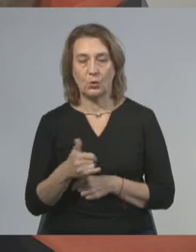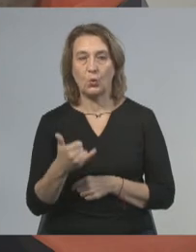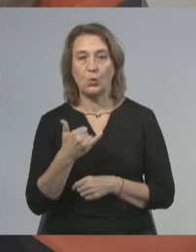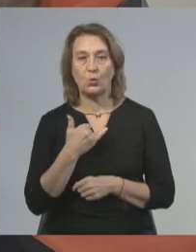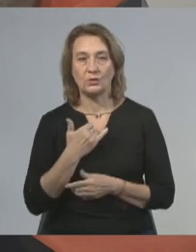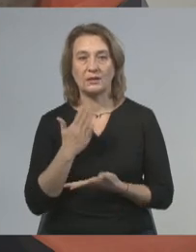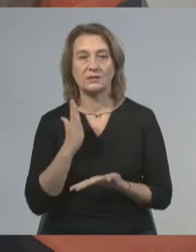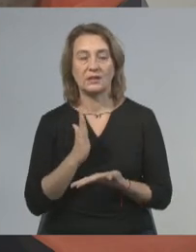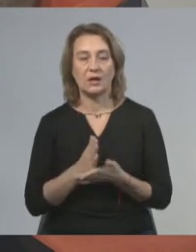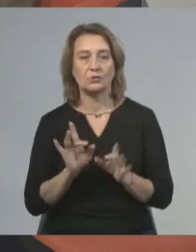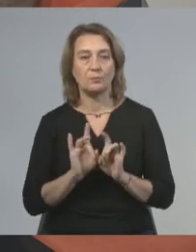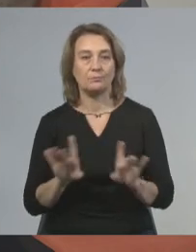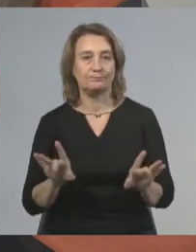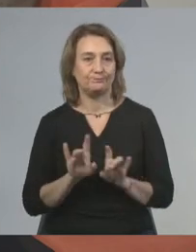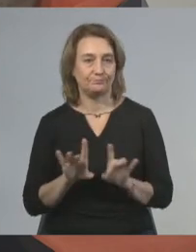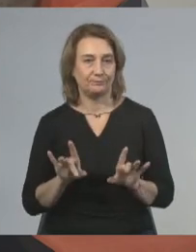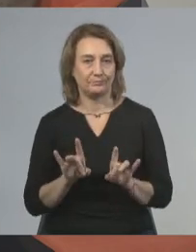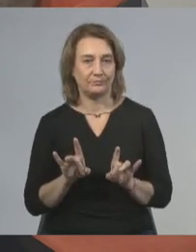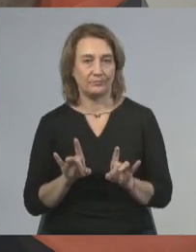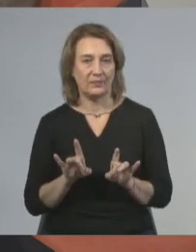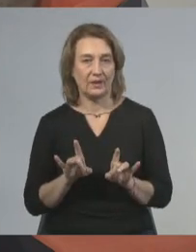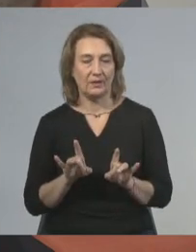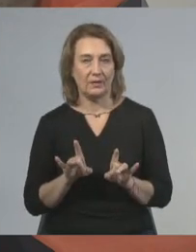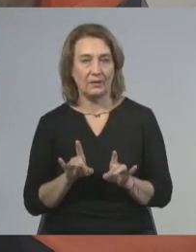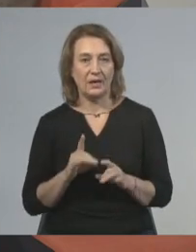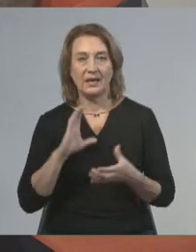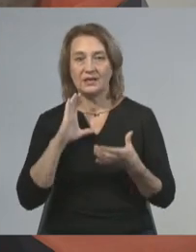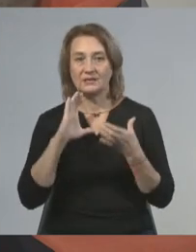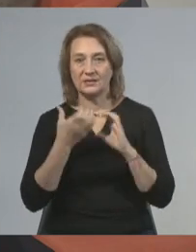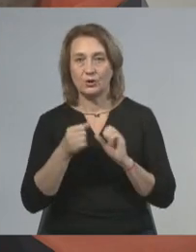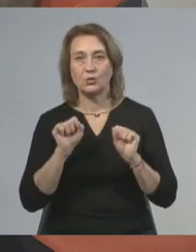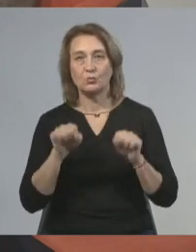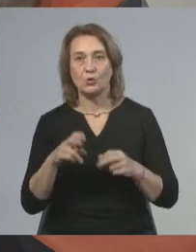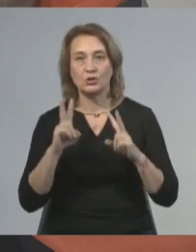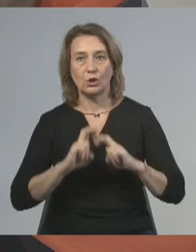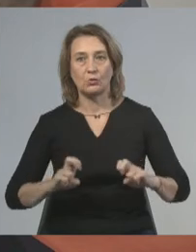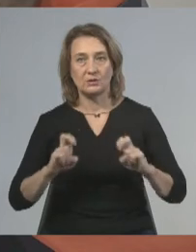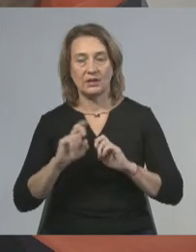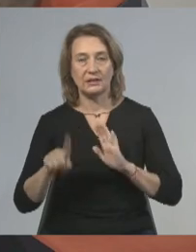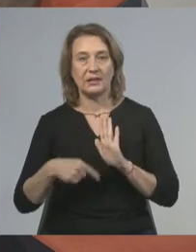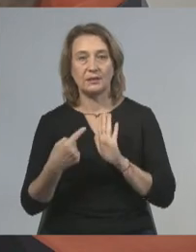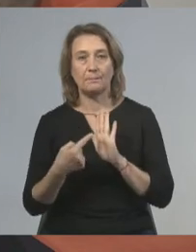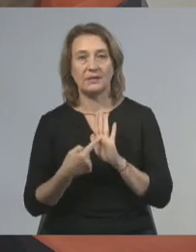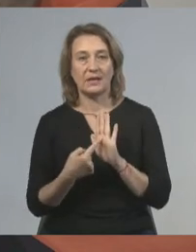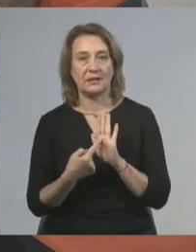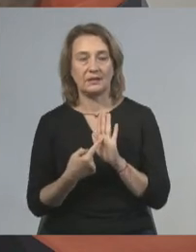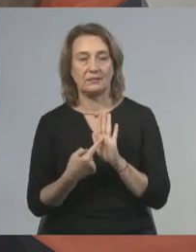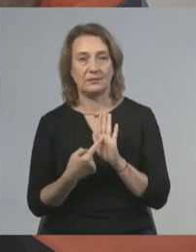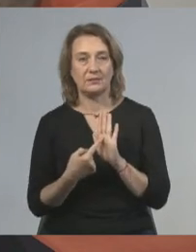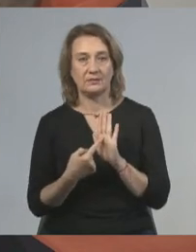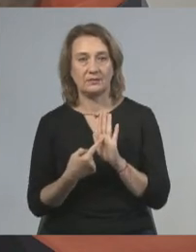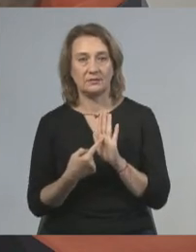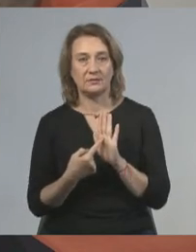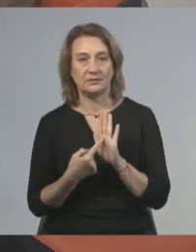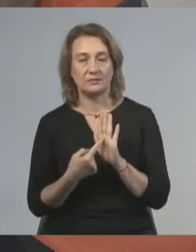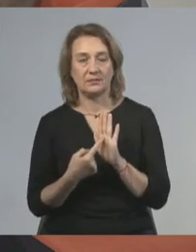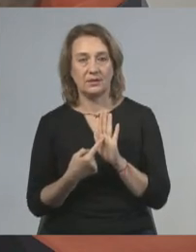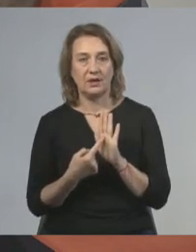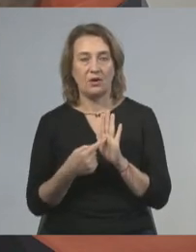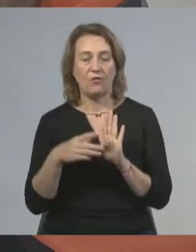identification of red zones and we receive comments can you seriously consider a question